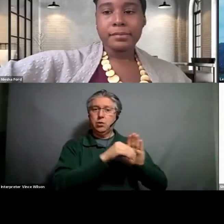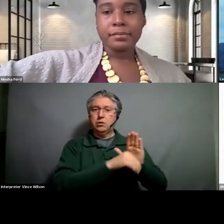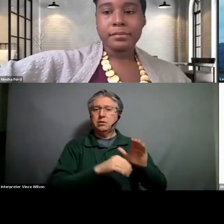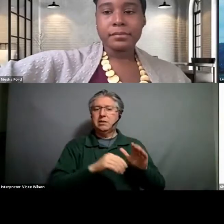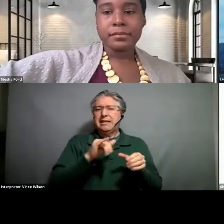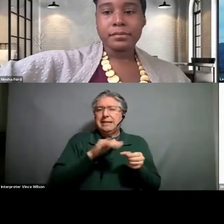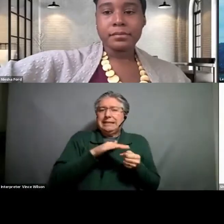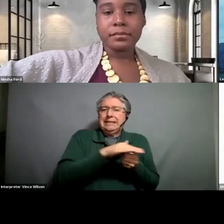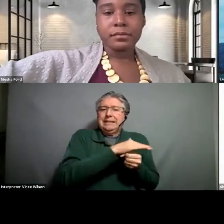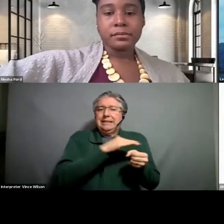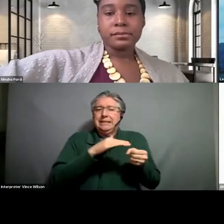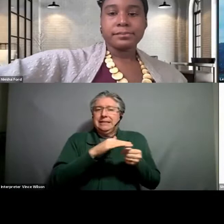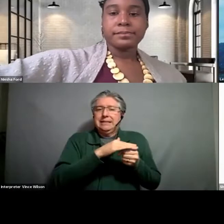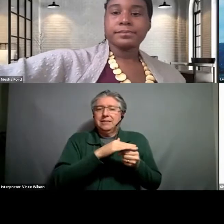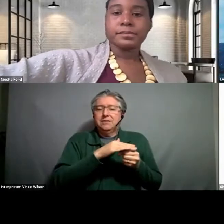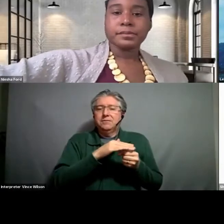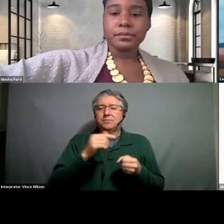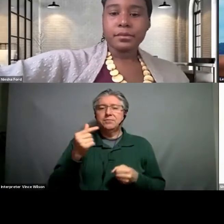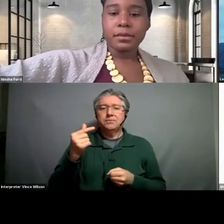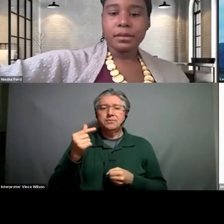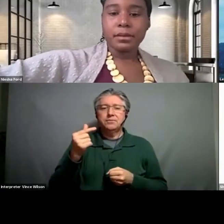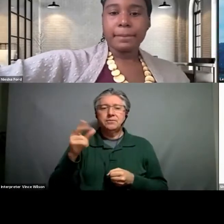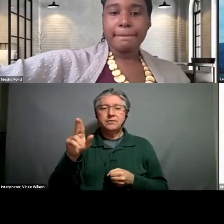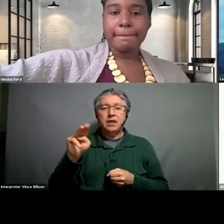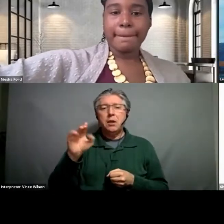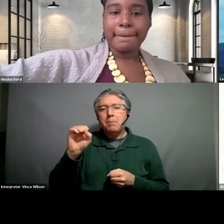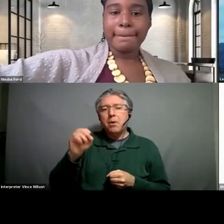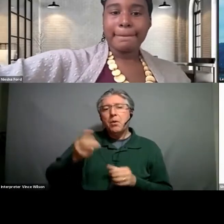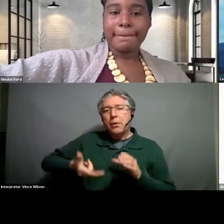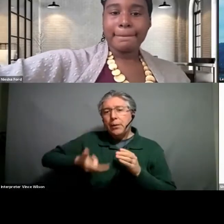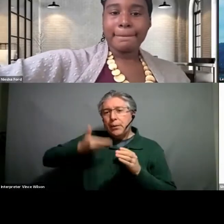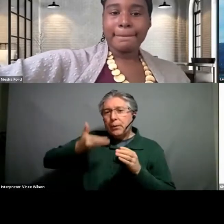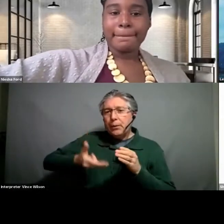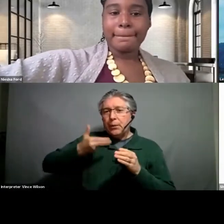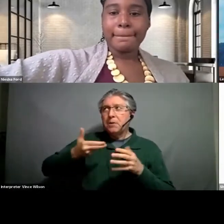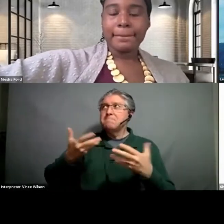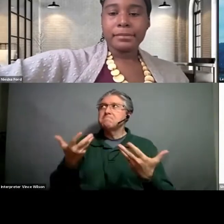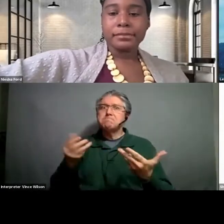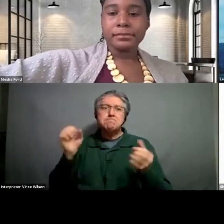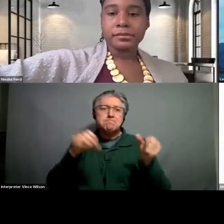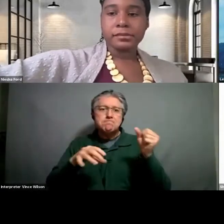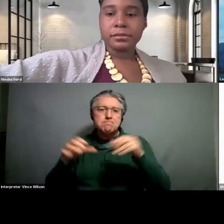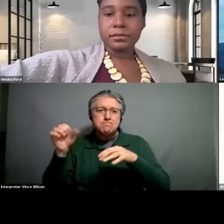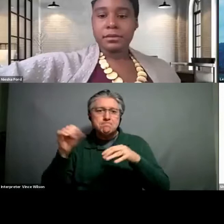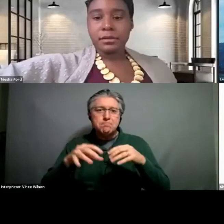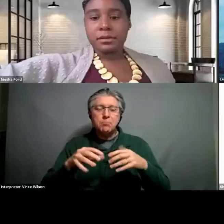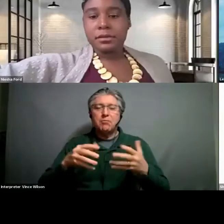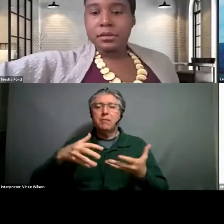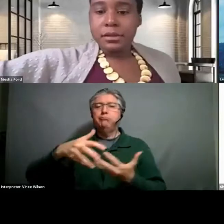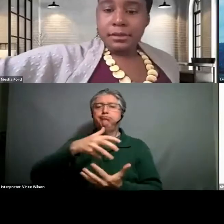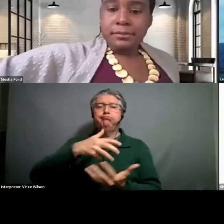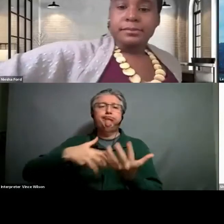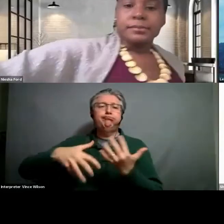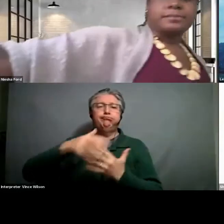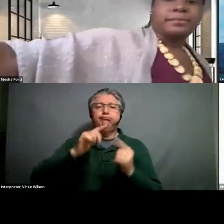dish that people eat in New Orleans. It's a dish where we have a large mix of ingredients. So